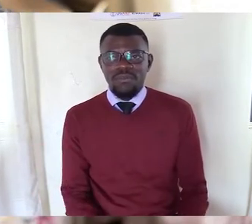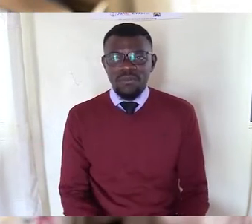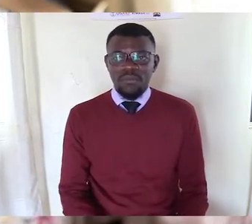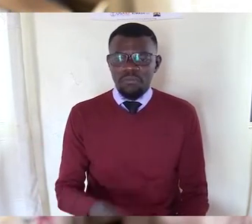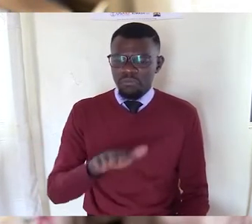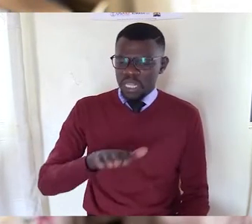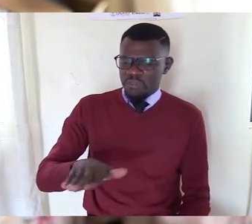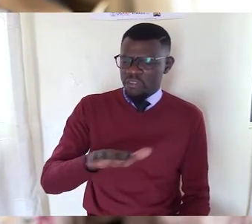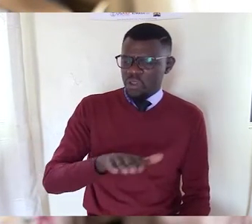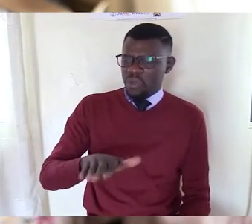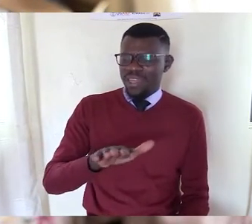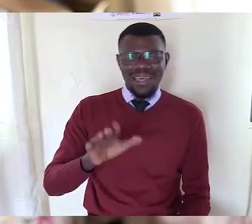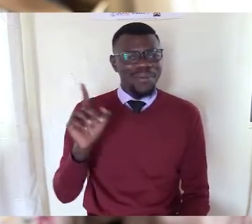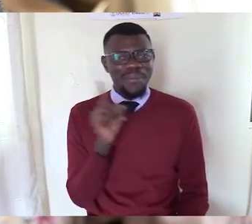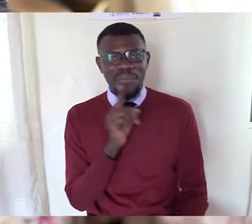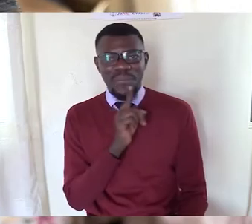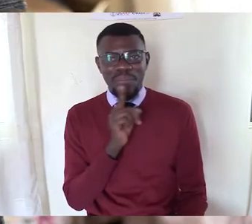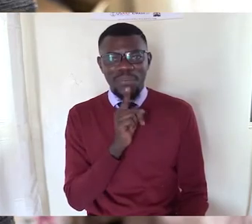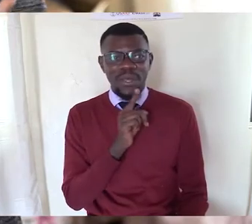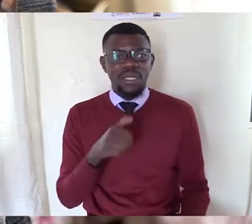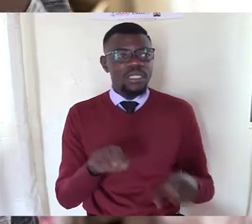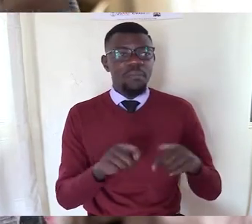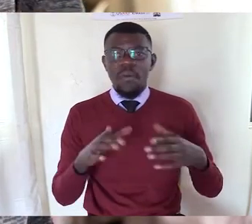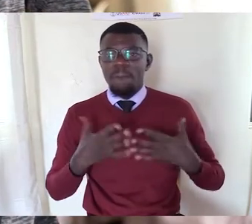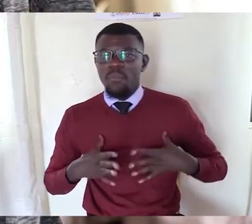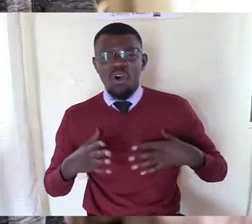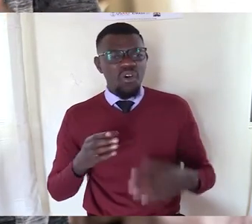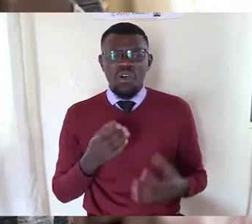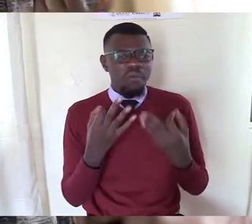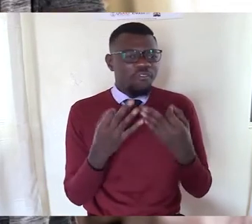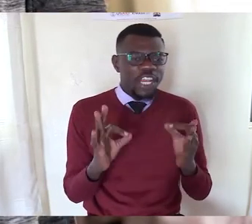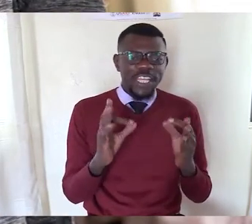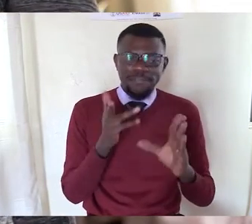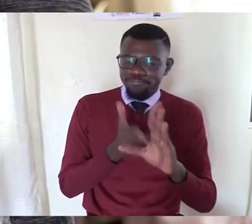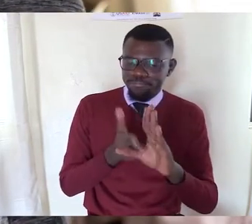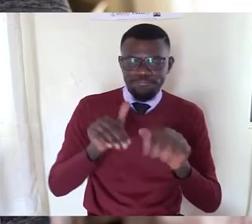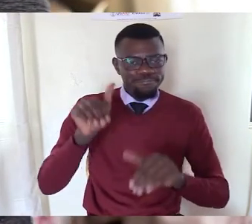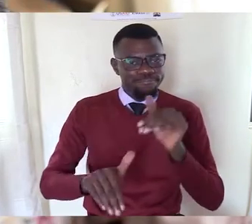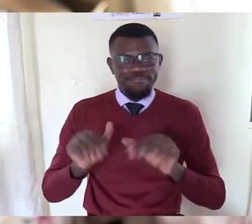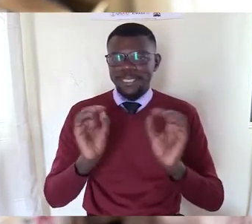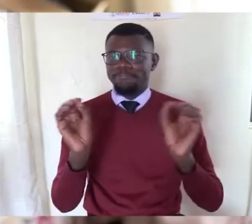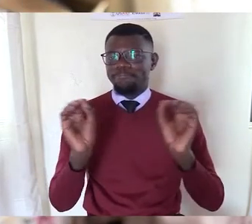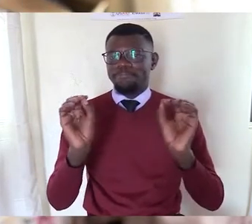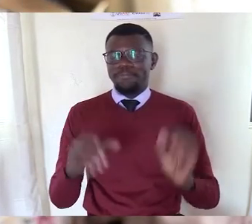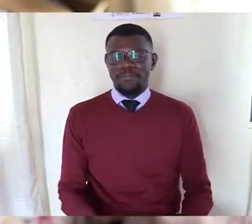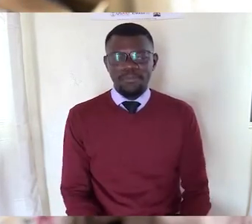the environment was very hostile, and that people could not freely participate in the electoral process.